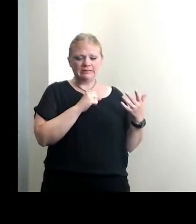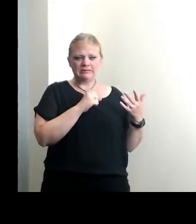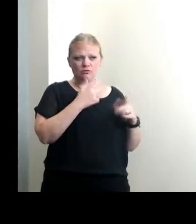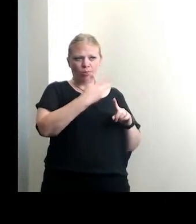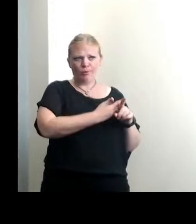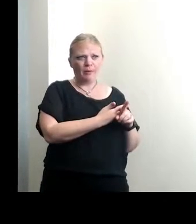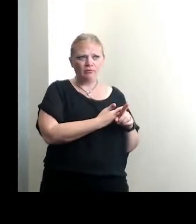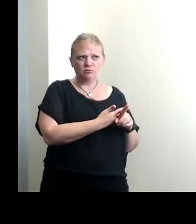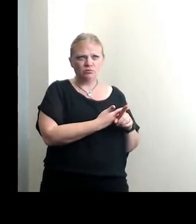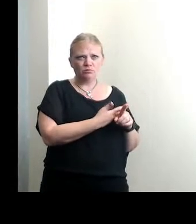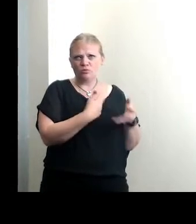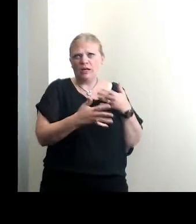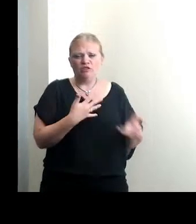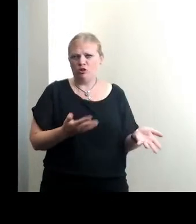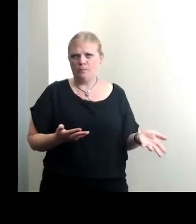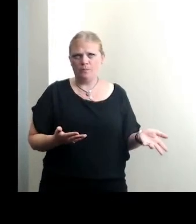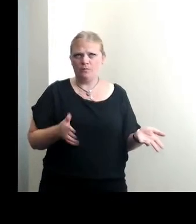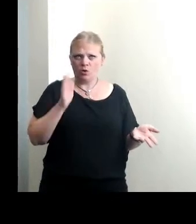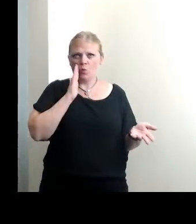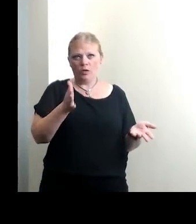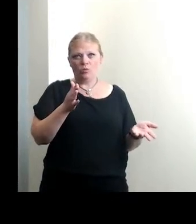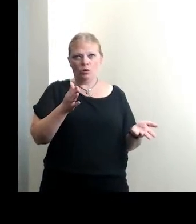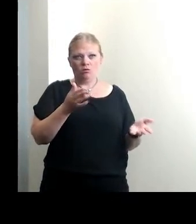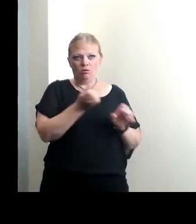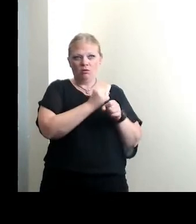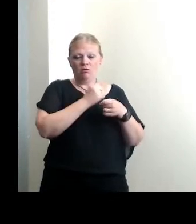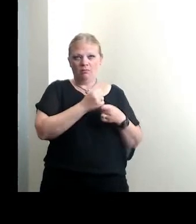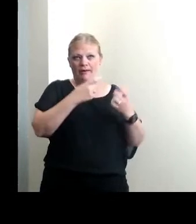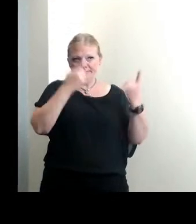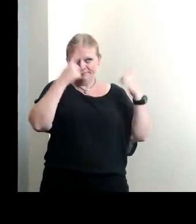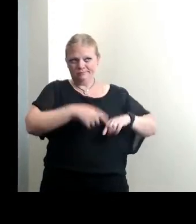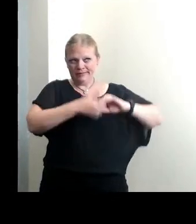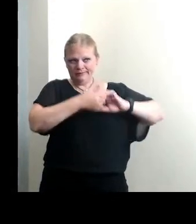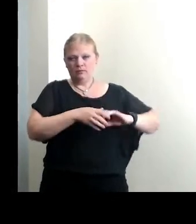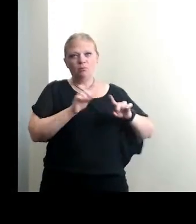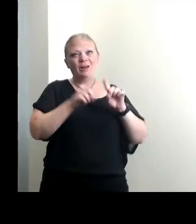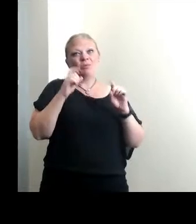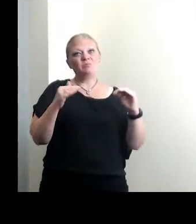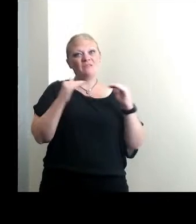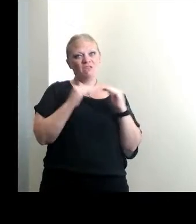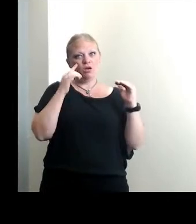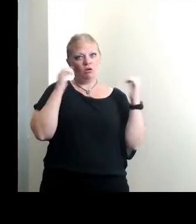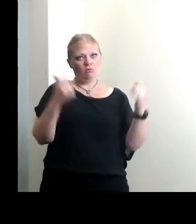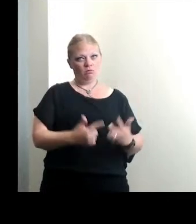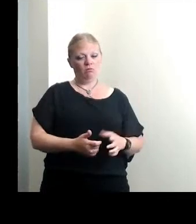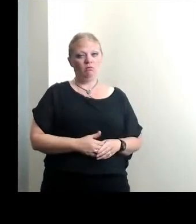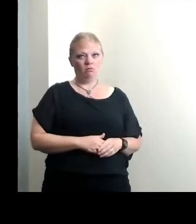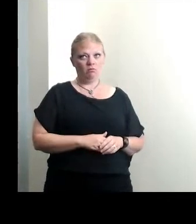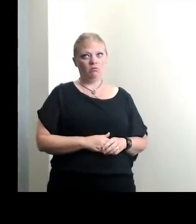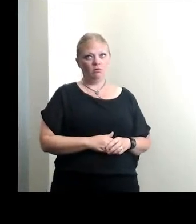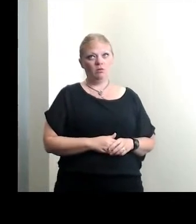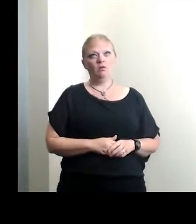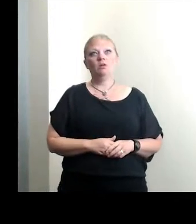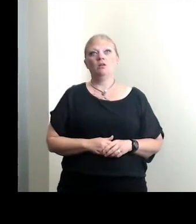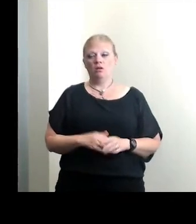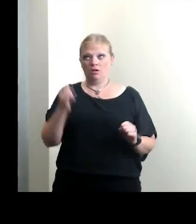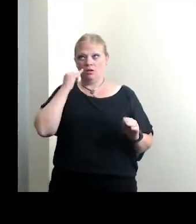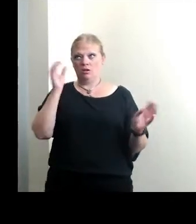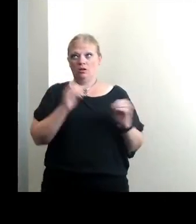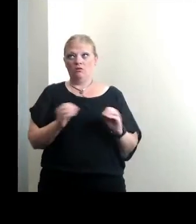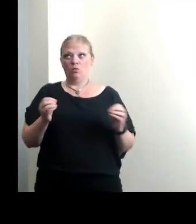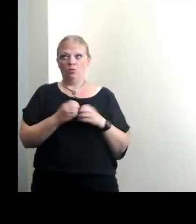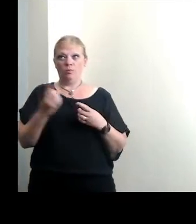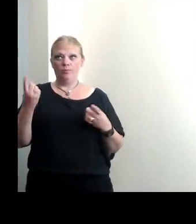3 months, whatever. But we will get a deal done. It's just got to be a fair deal for all. If there's no